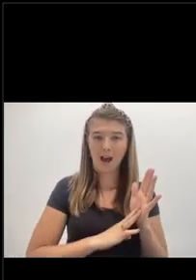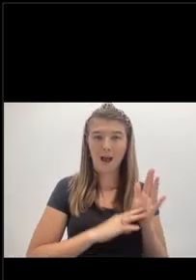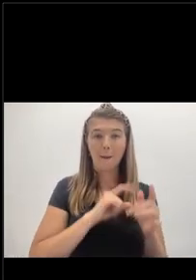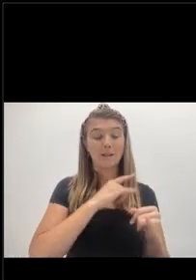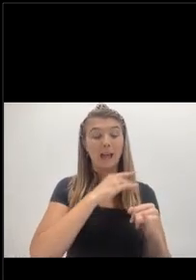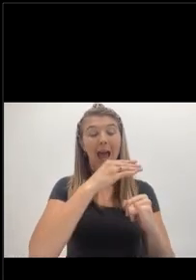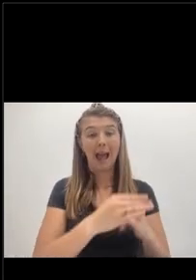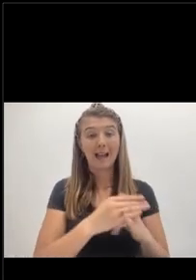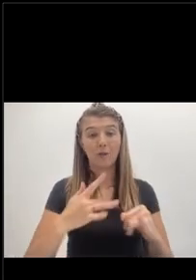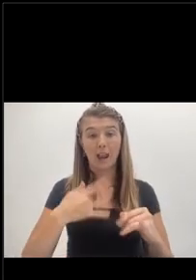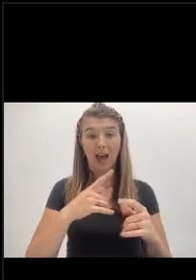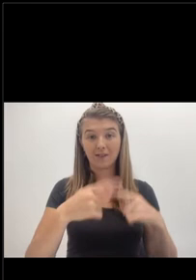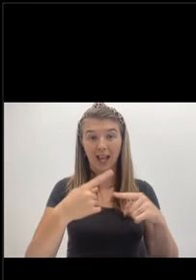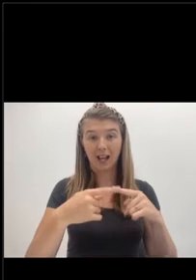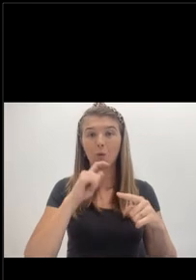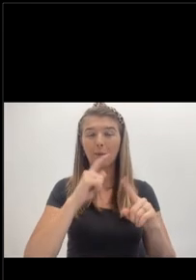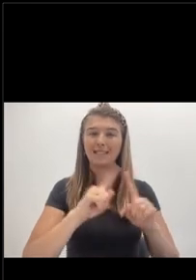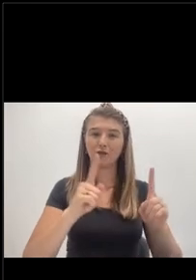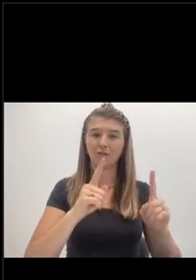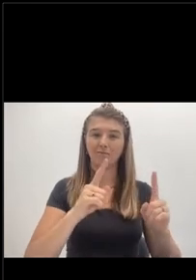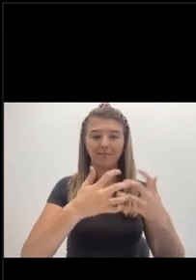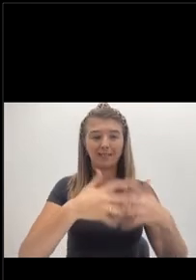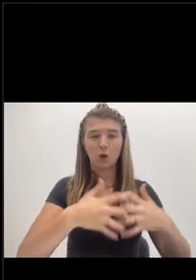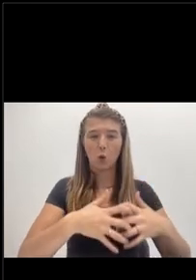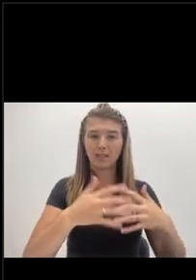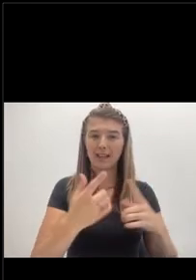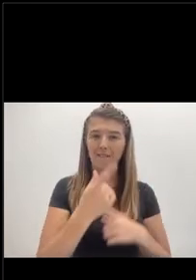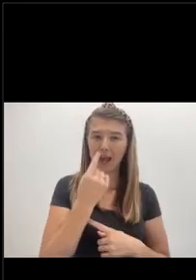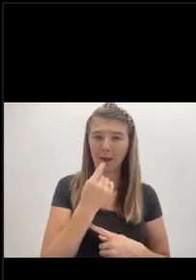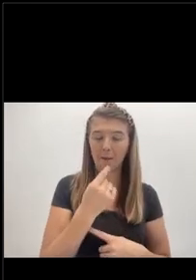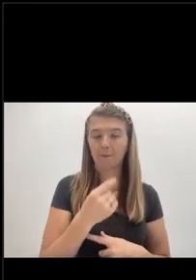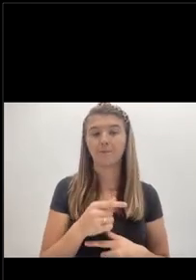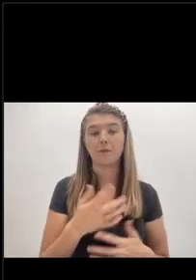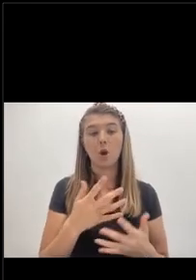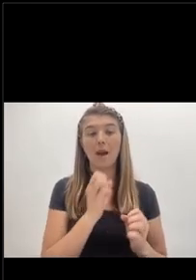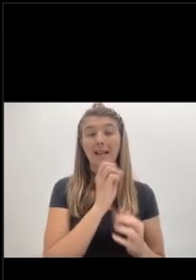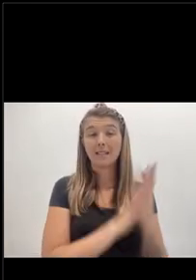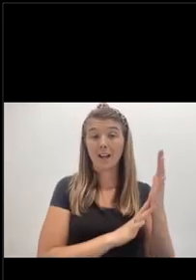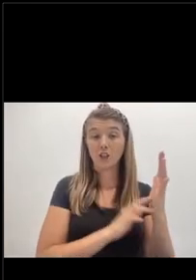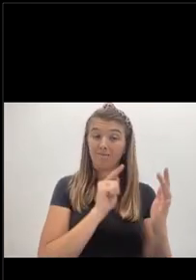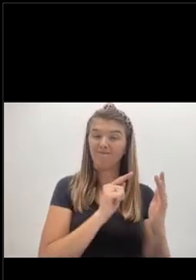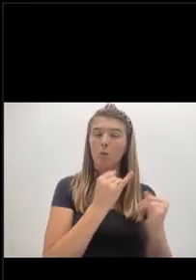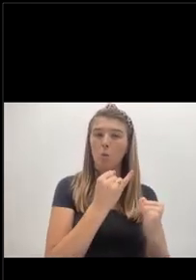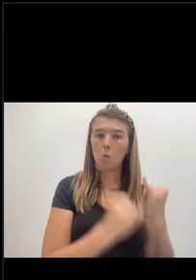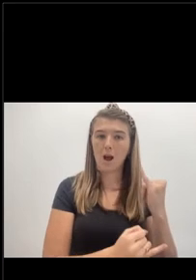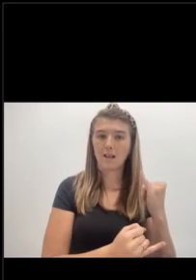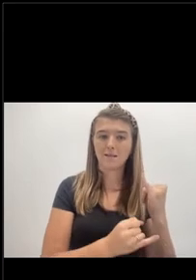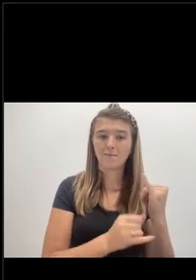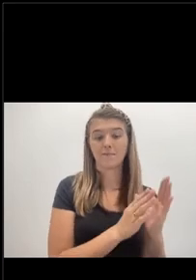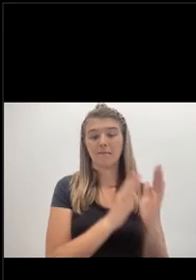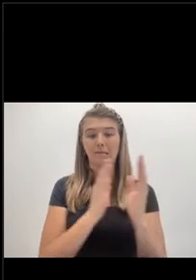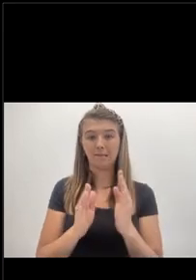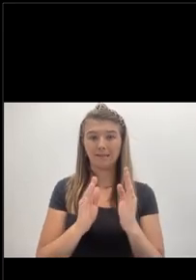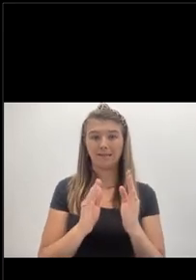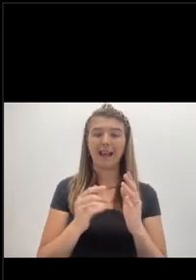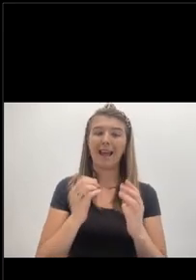different kinds of technologies. So incineration is the worst. If you recover some energy from the incineration, you avoid making